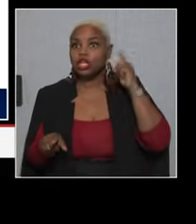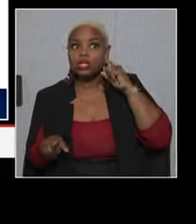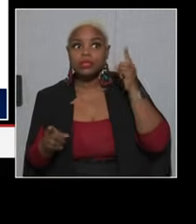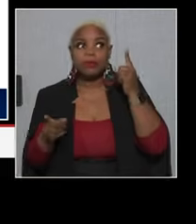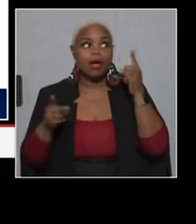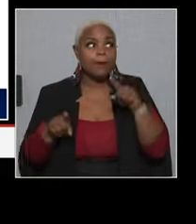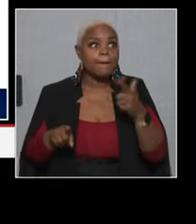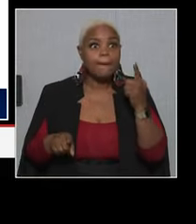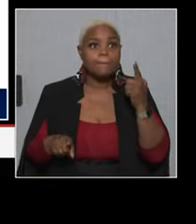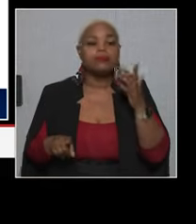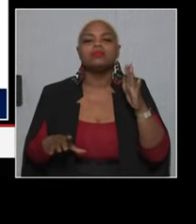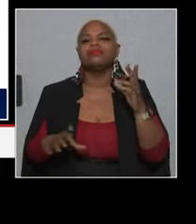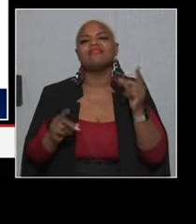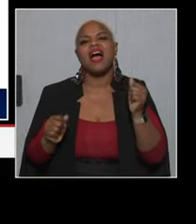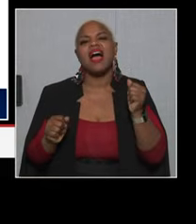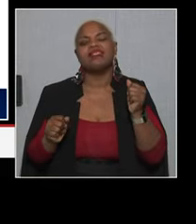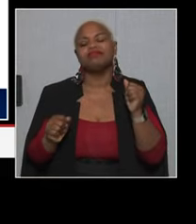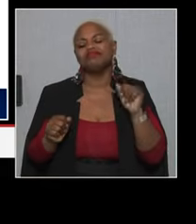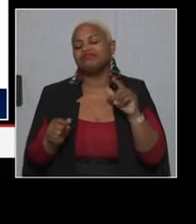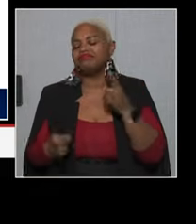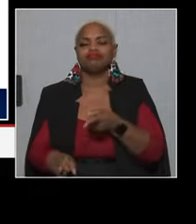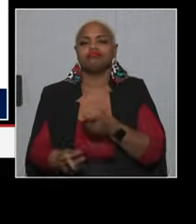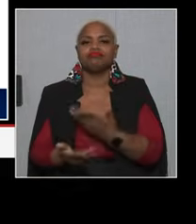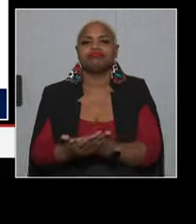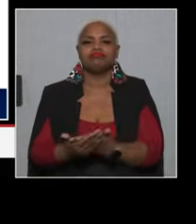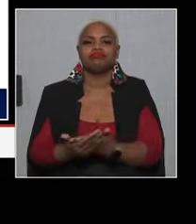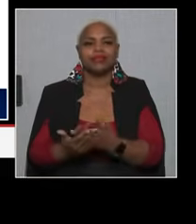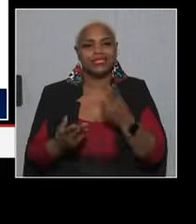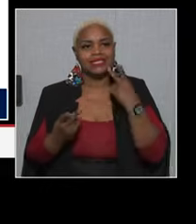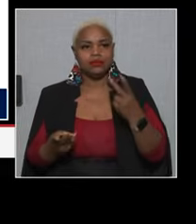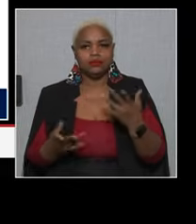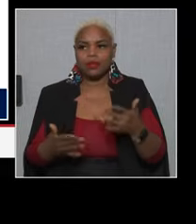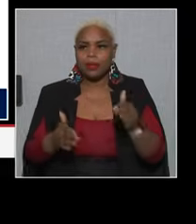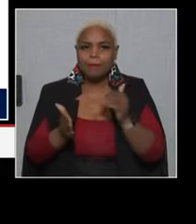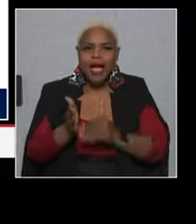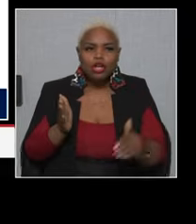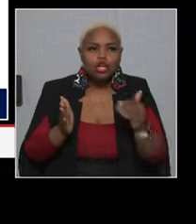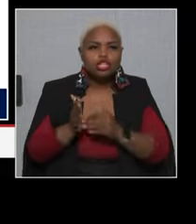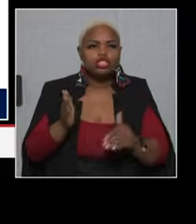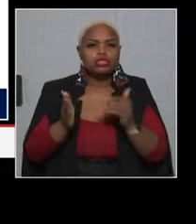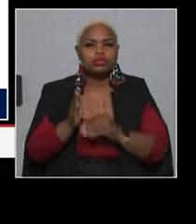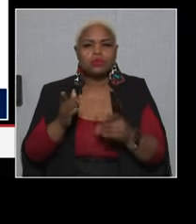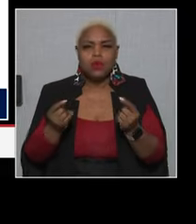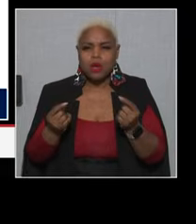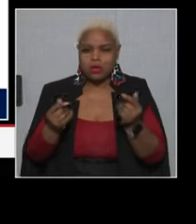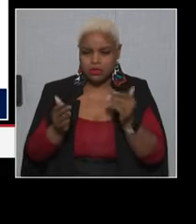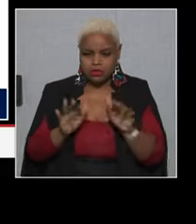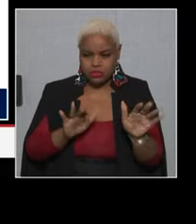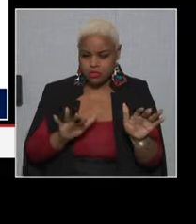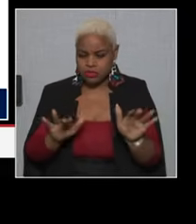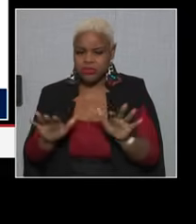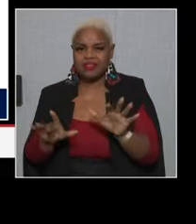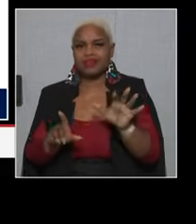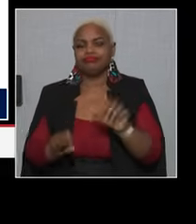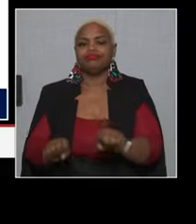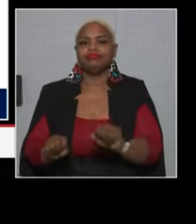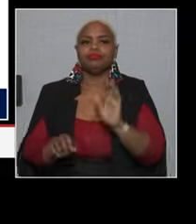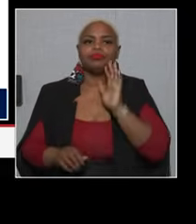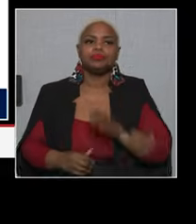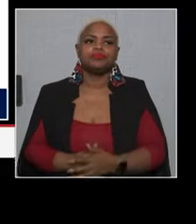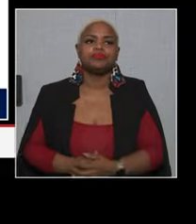on the various trends and patterns that we've been seeing on a daily basis. And we are committed to removing illegal